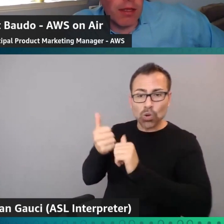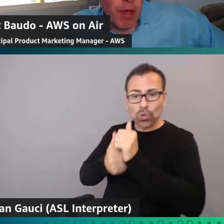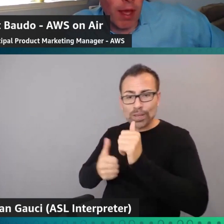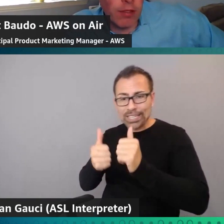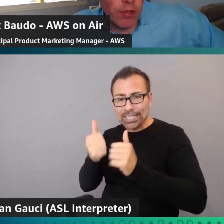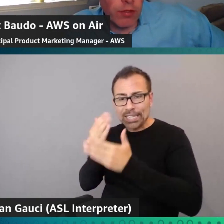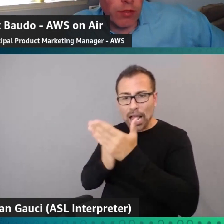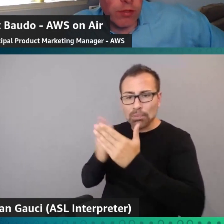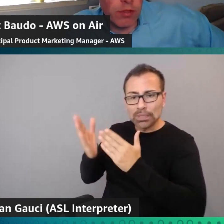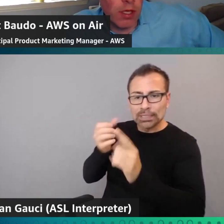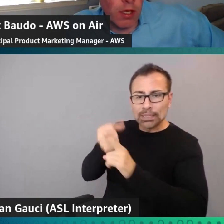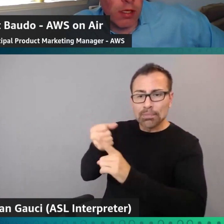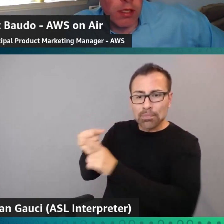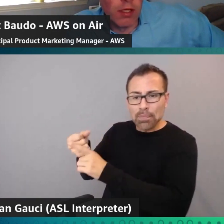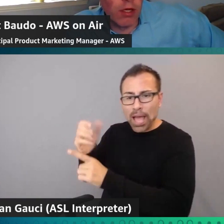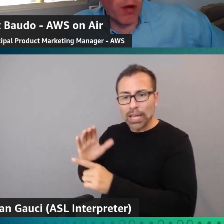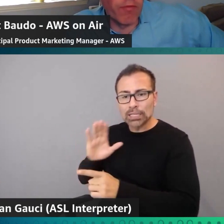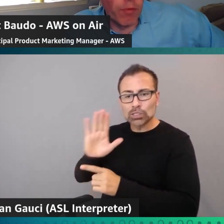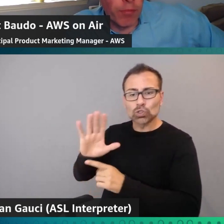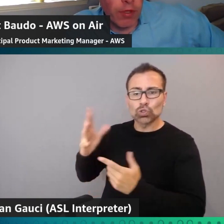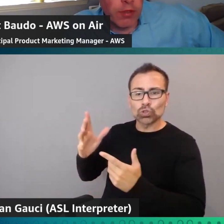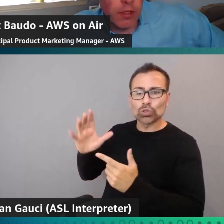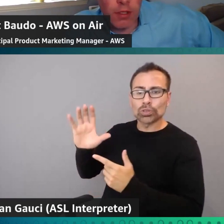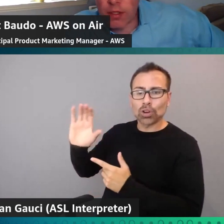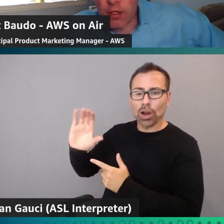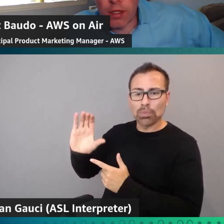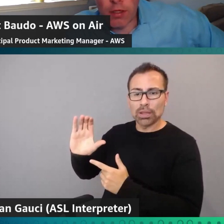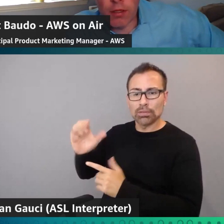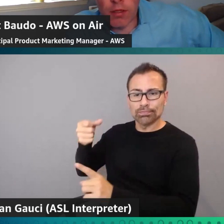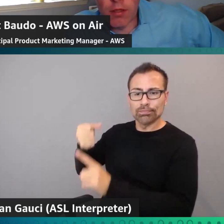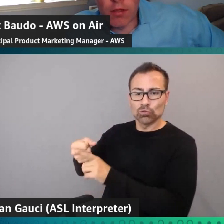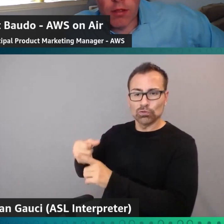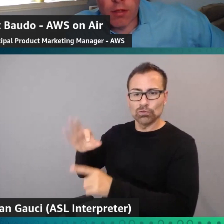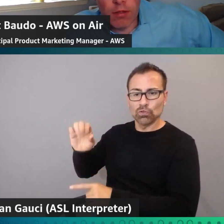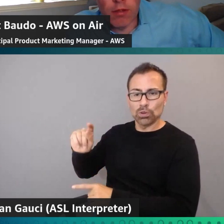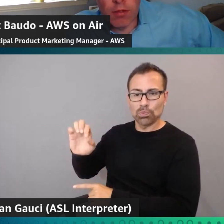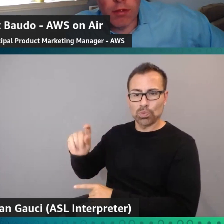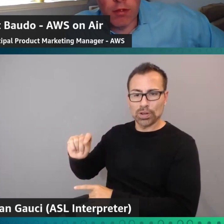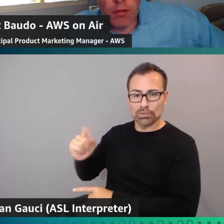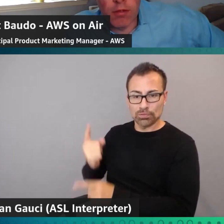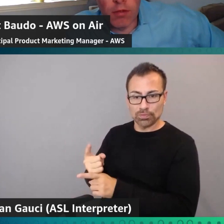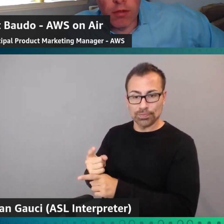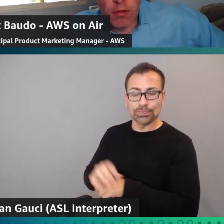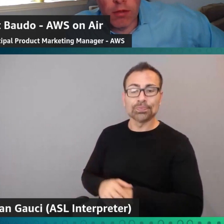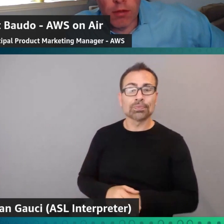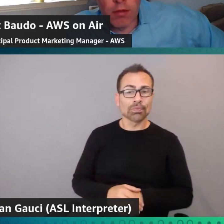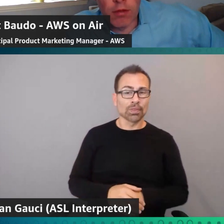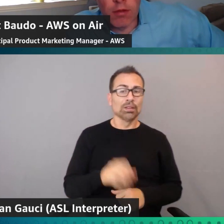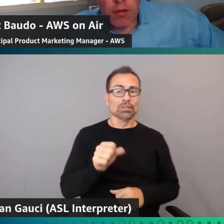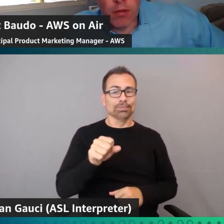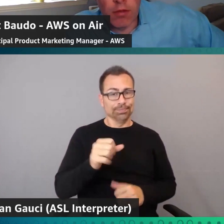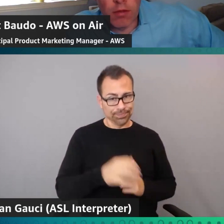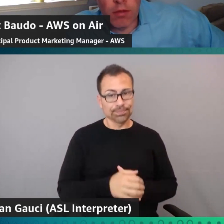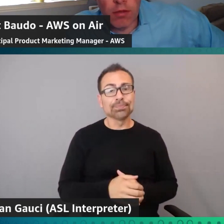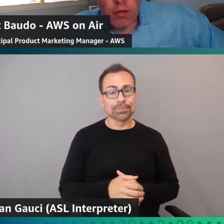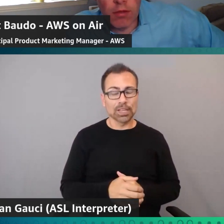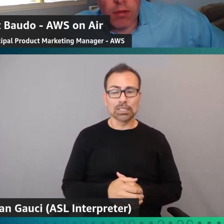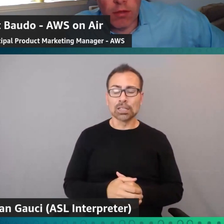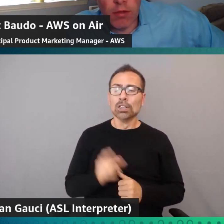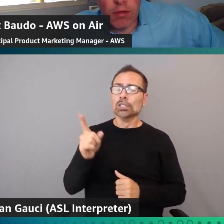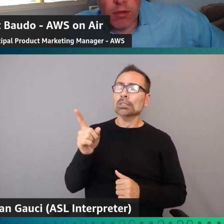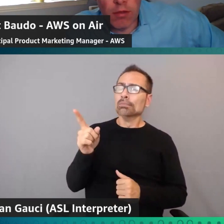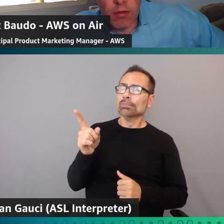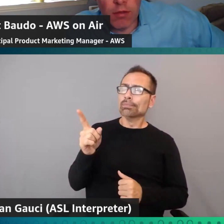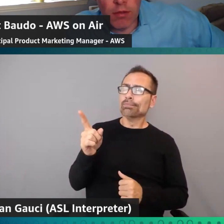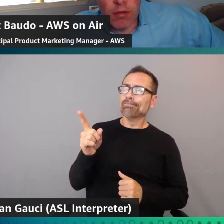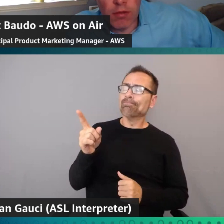an impact on your carbon footprint. Yeah, exactly. So just to elaborate on that part a little bit, let's say you